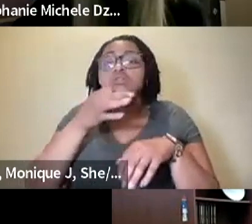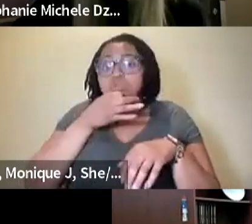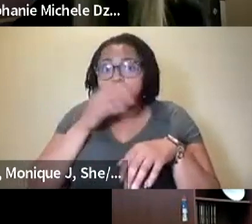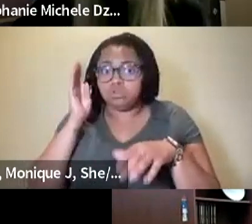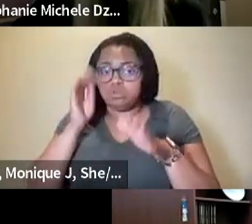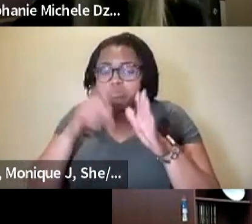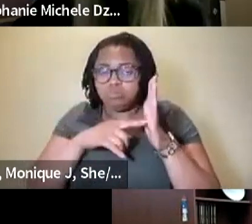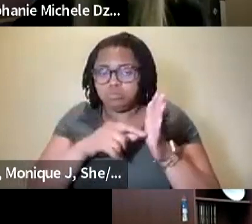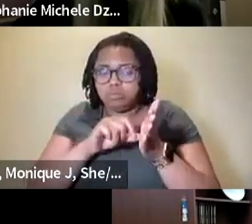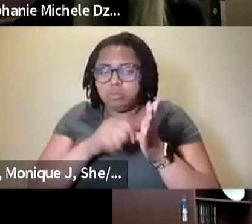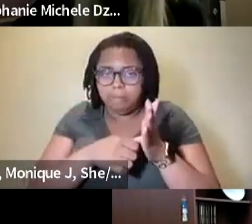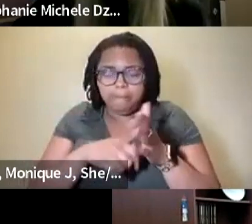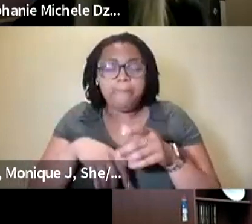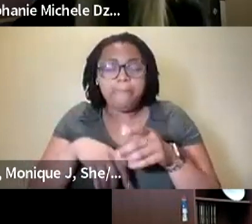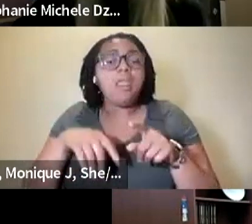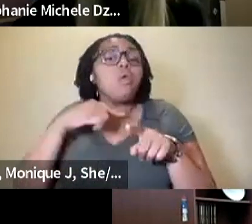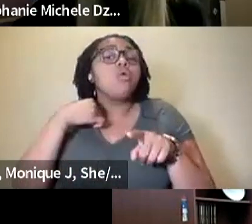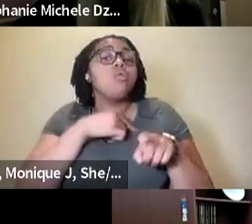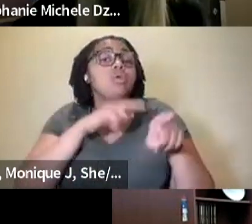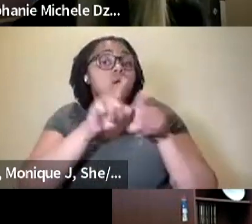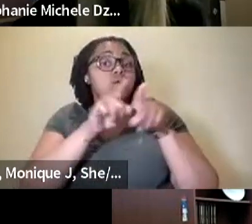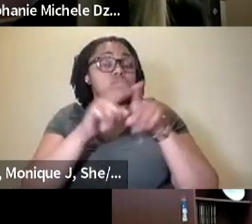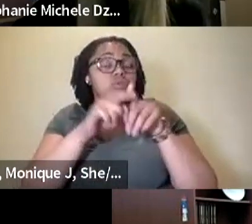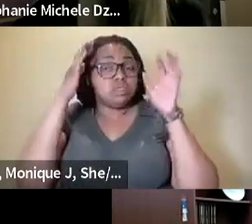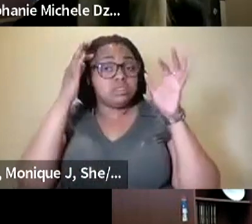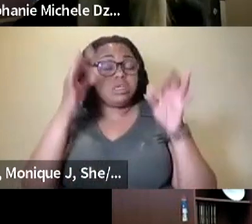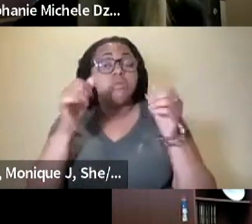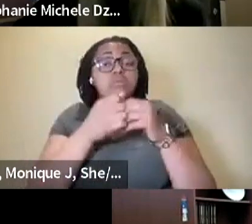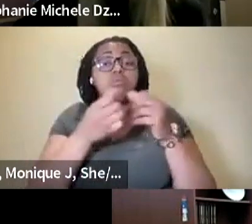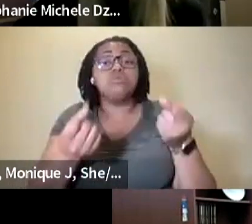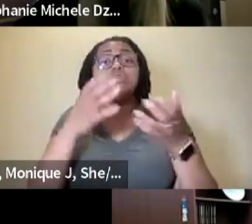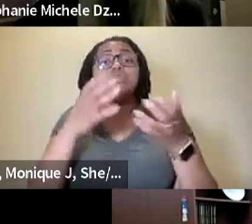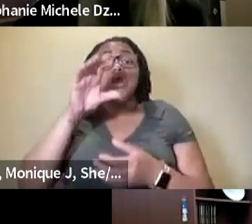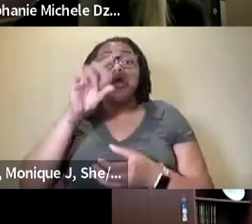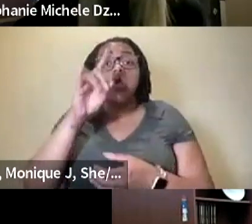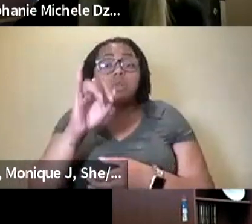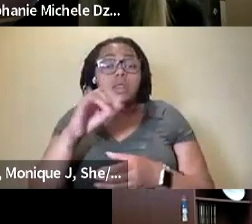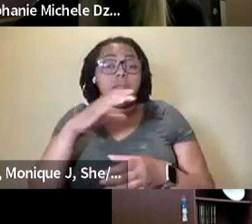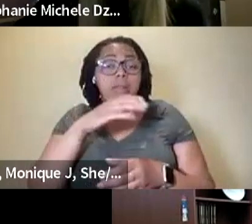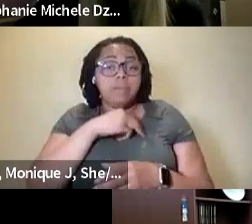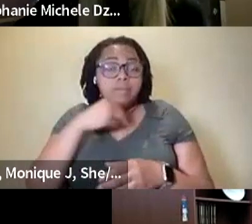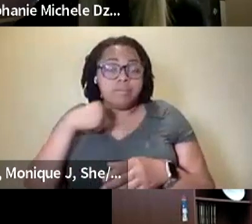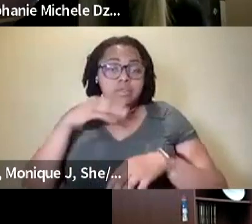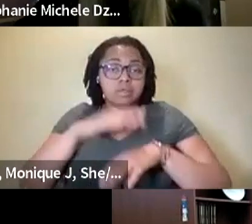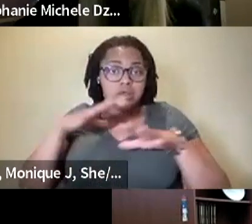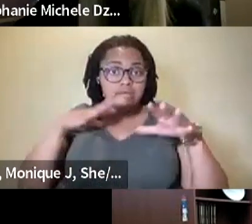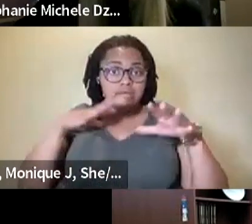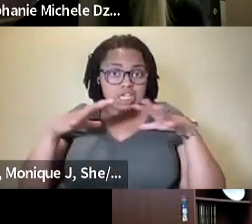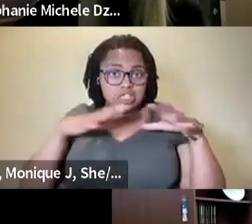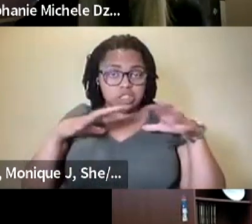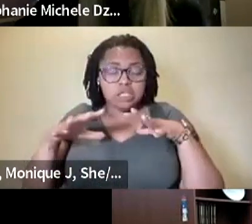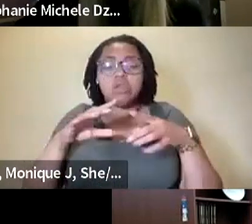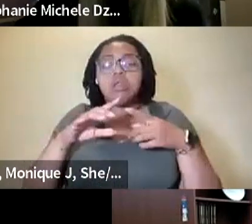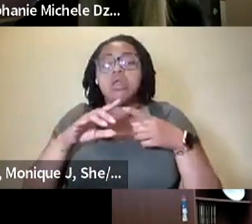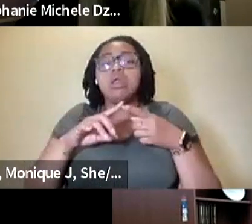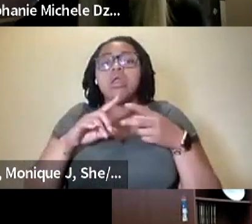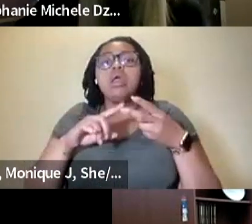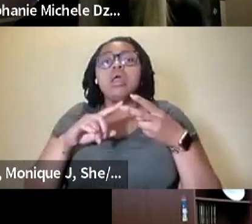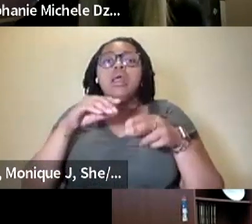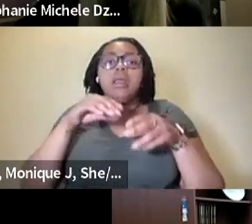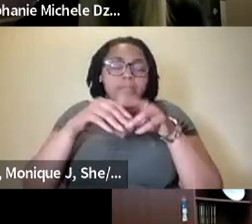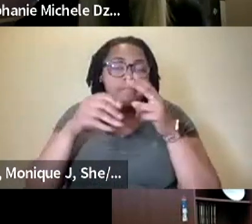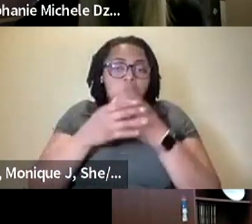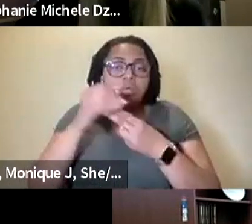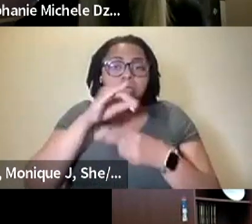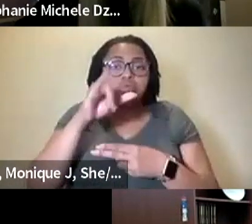And then we also decided, with so many Codi members being on vacation in both June and July, that we are going